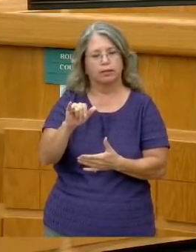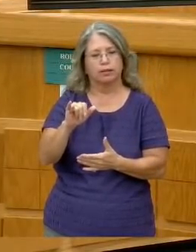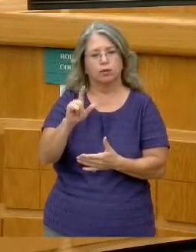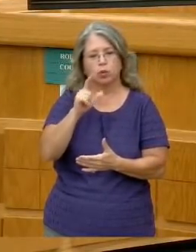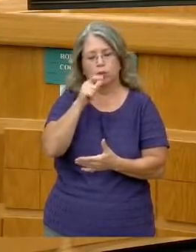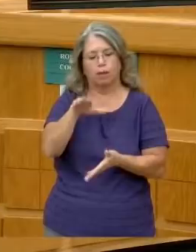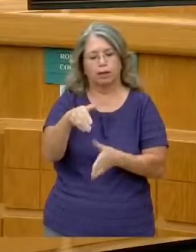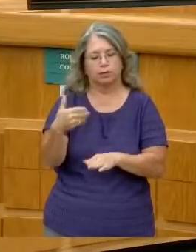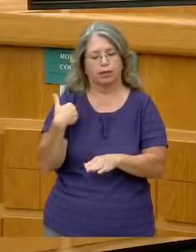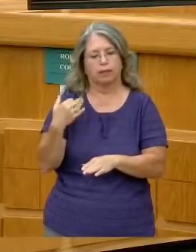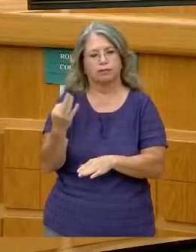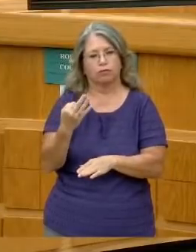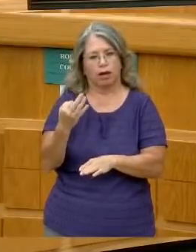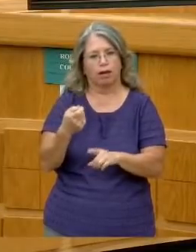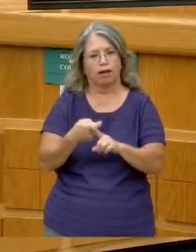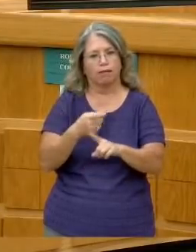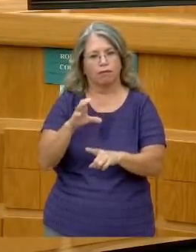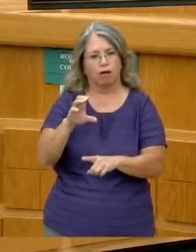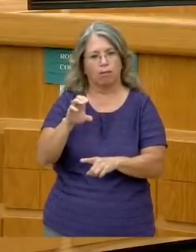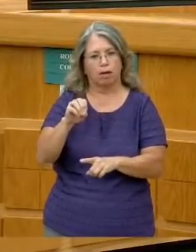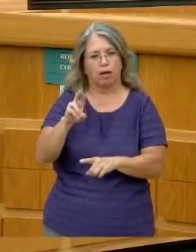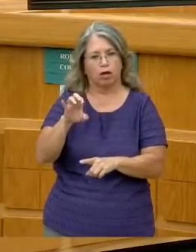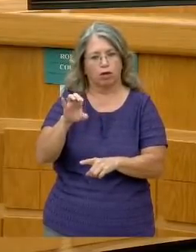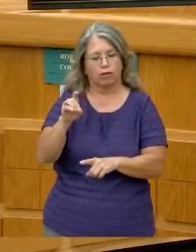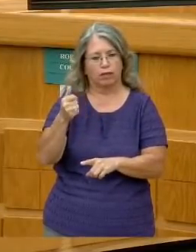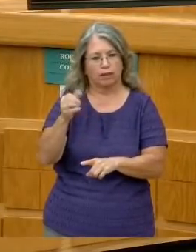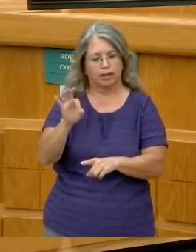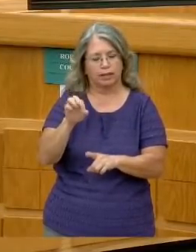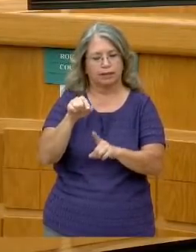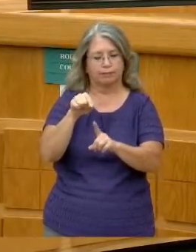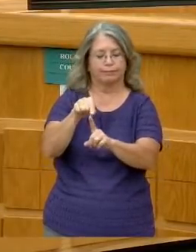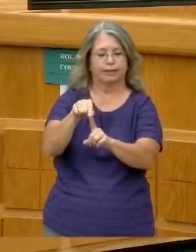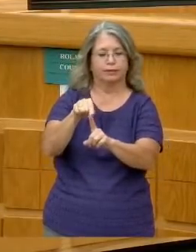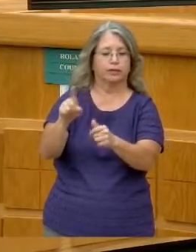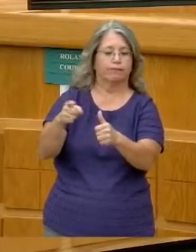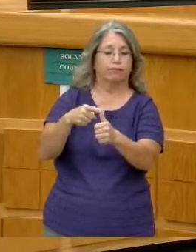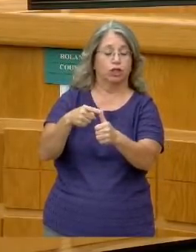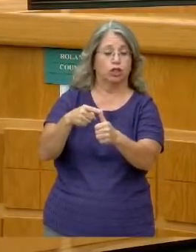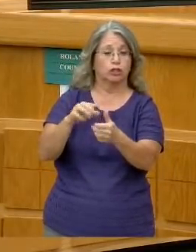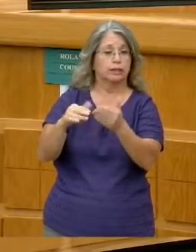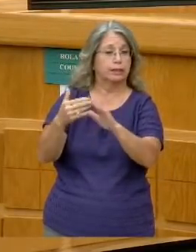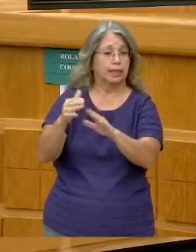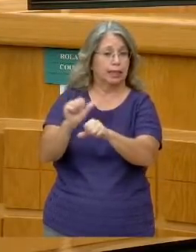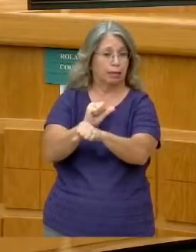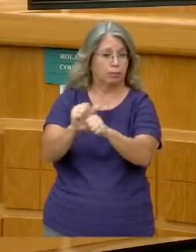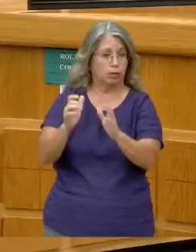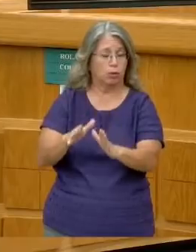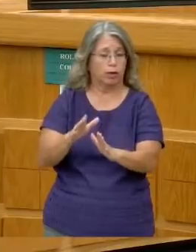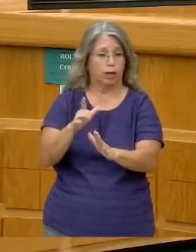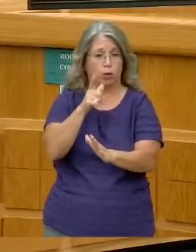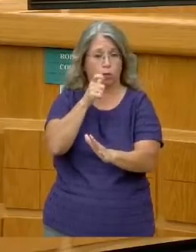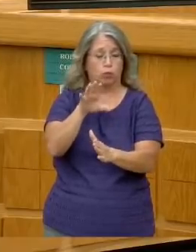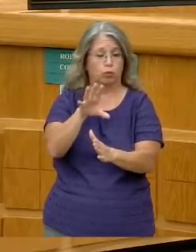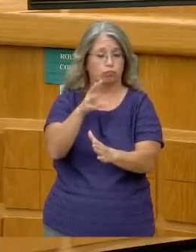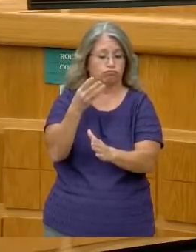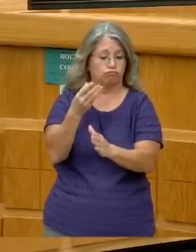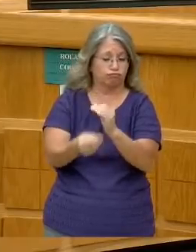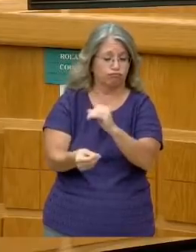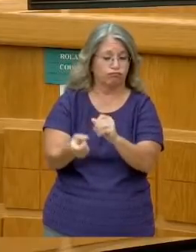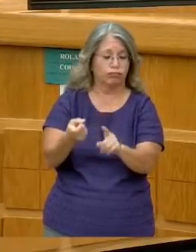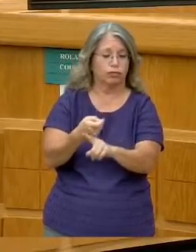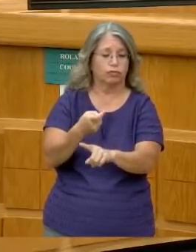from COVID-19. He was our first city employee that was impacted in this way and died from COVID-19. And